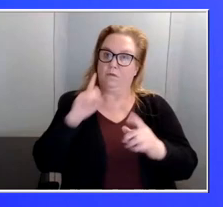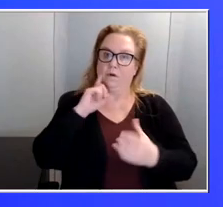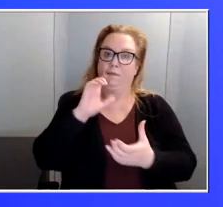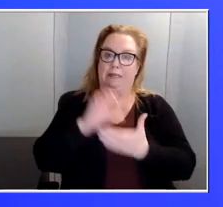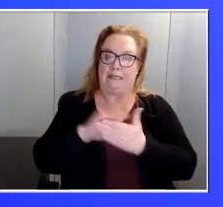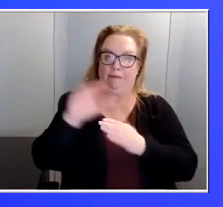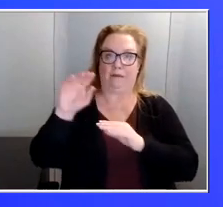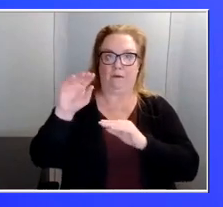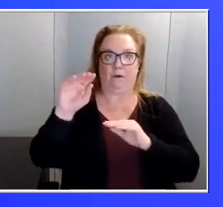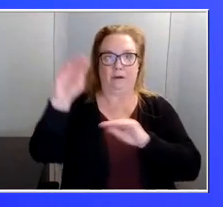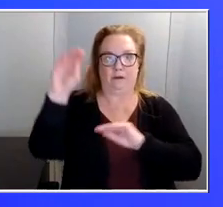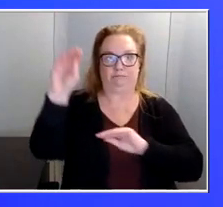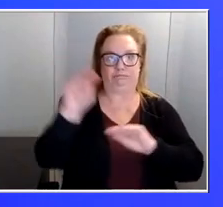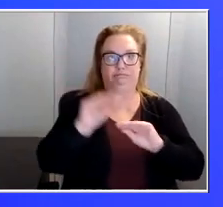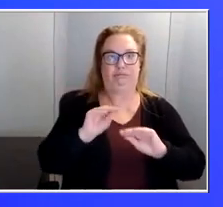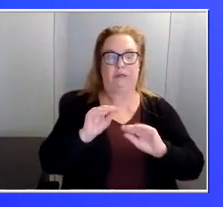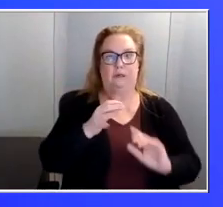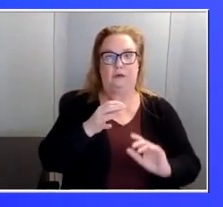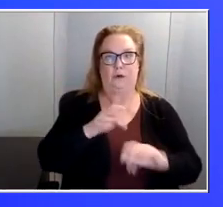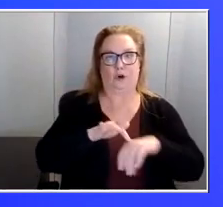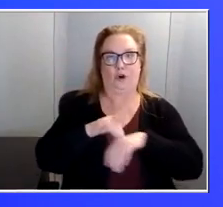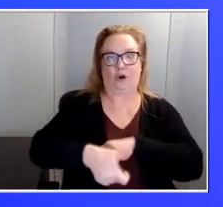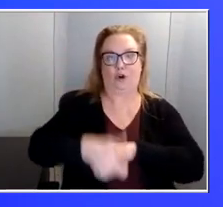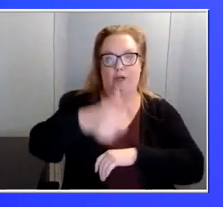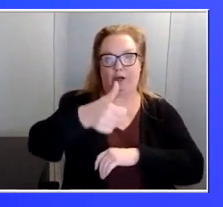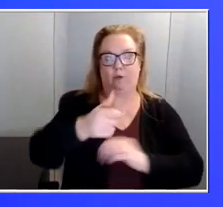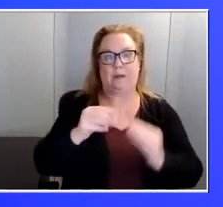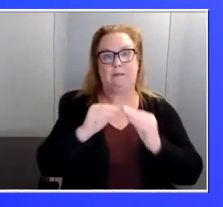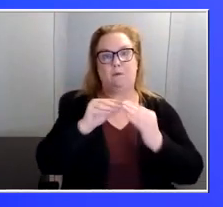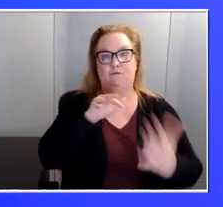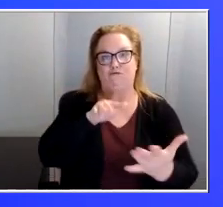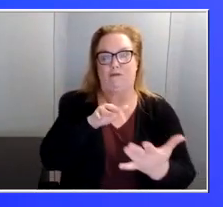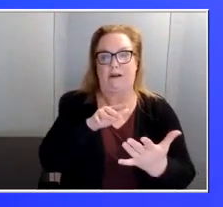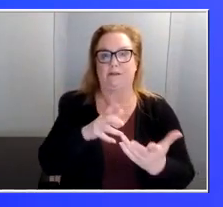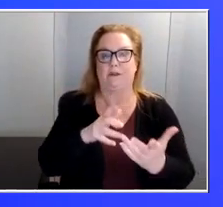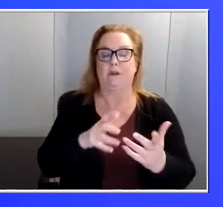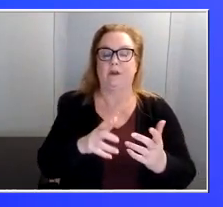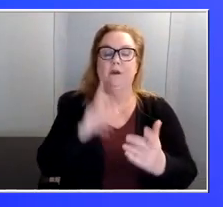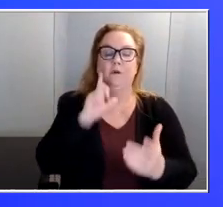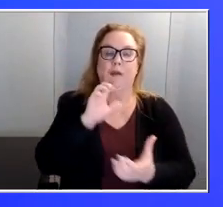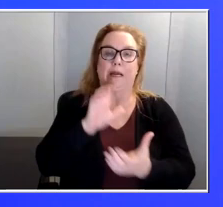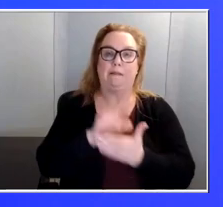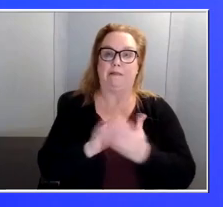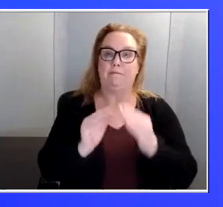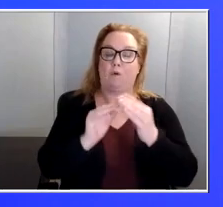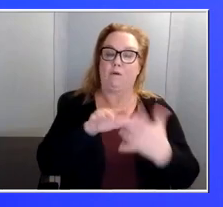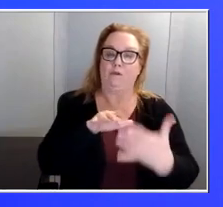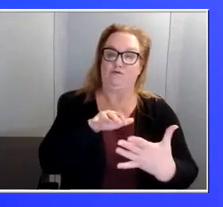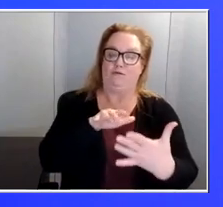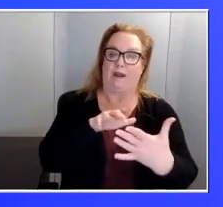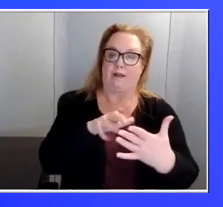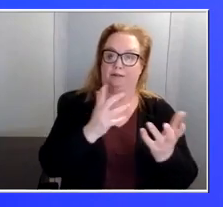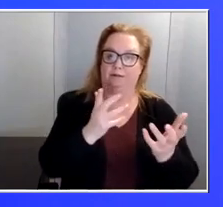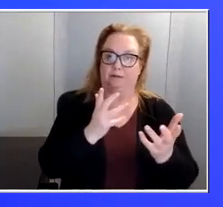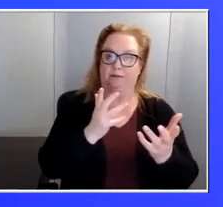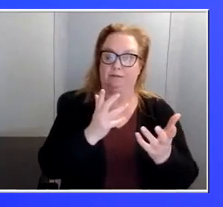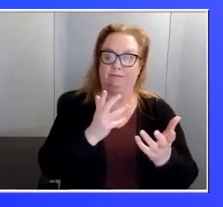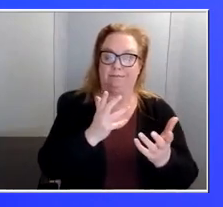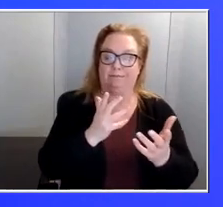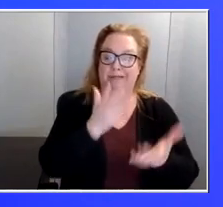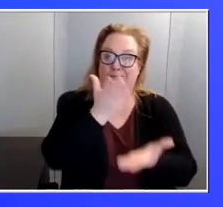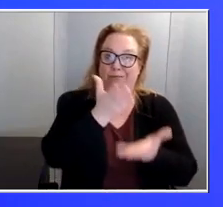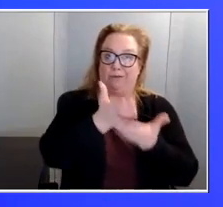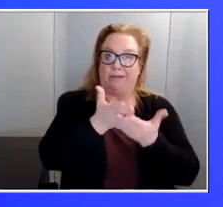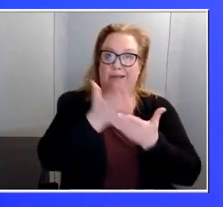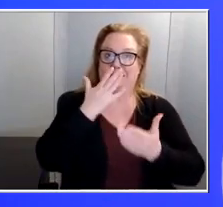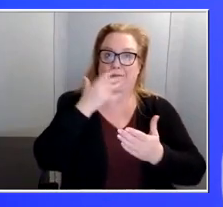cell, and we need more clinical trials and randomized trials, and we believe that more of the clinical trials that's coming out that proving it's better than the standard of care. So I